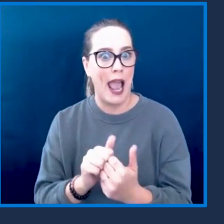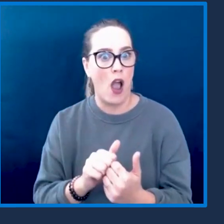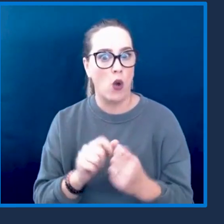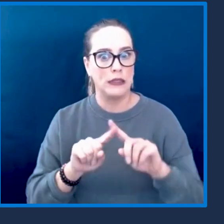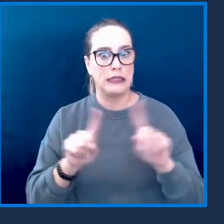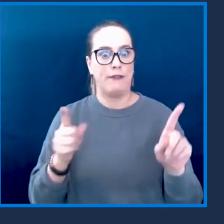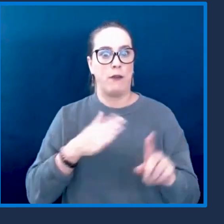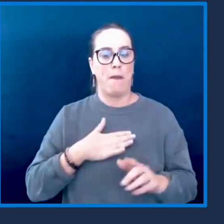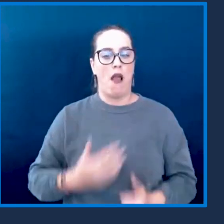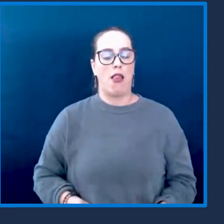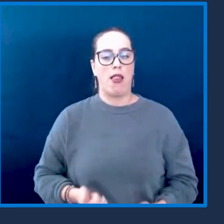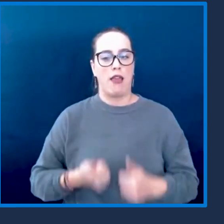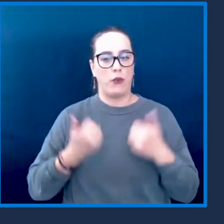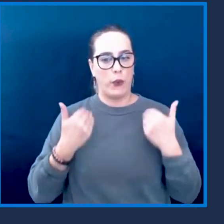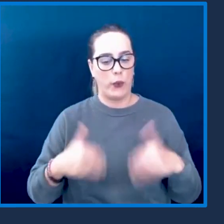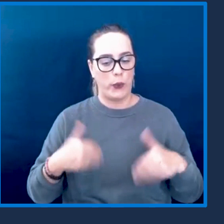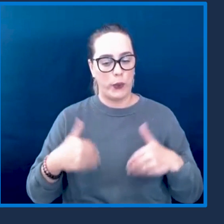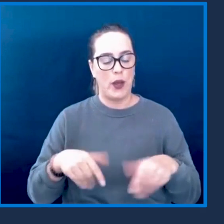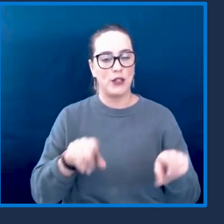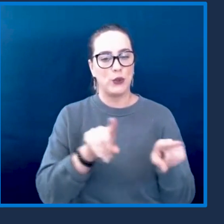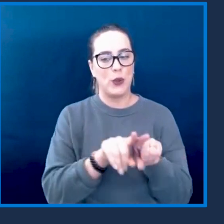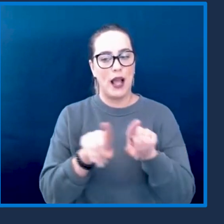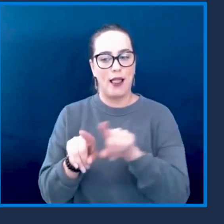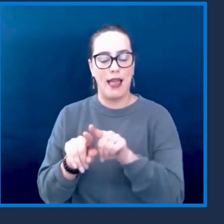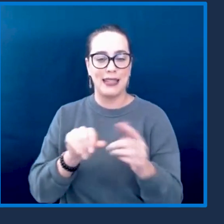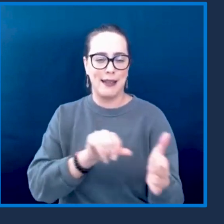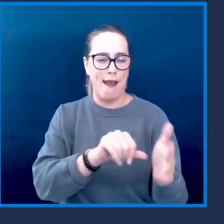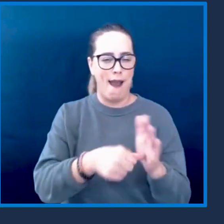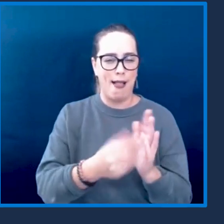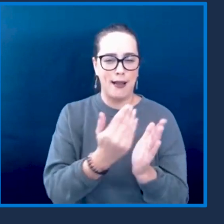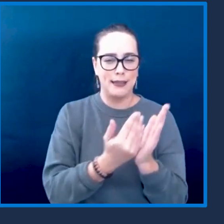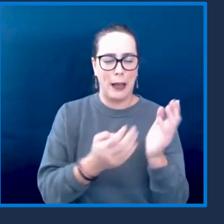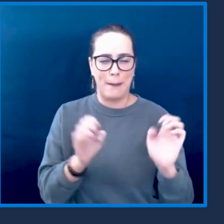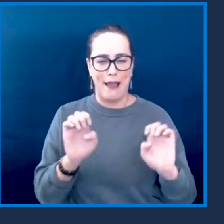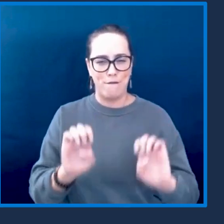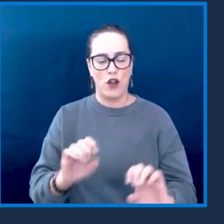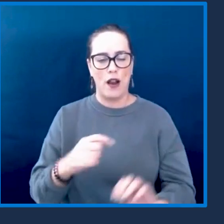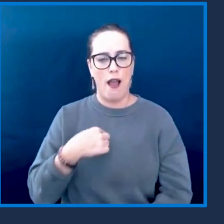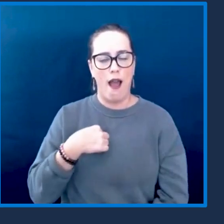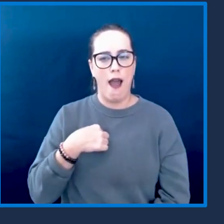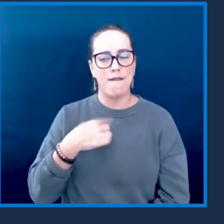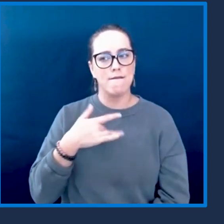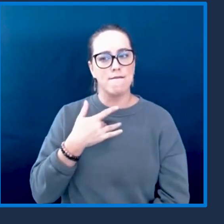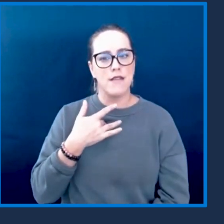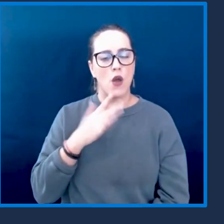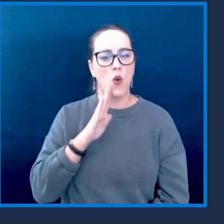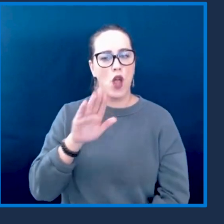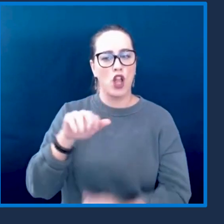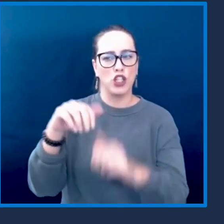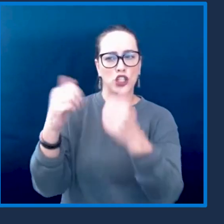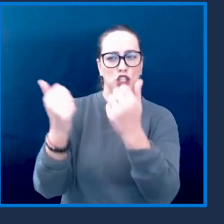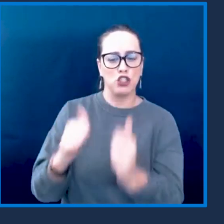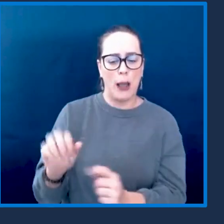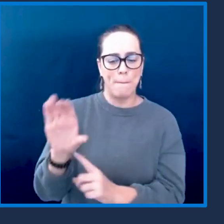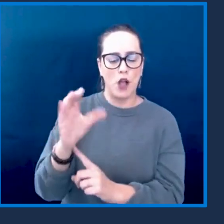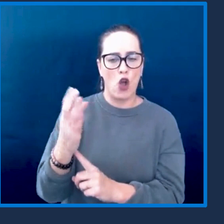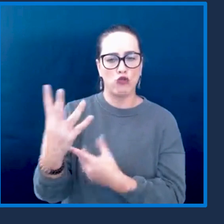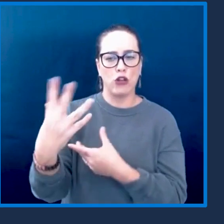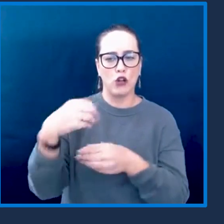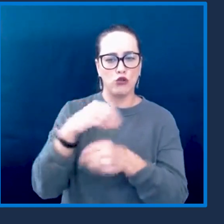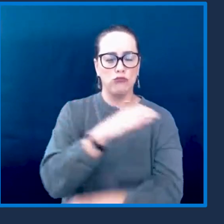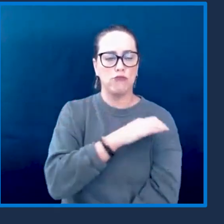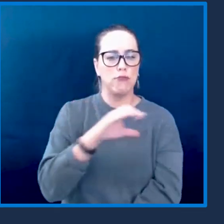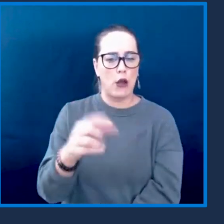well as highlighting some of the efforts that I genuinely believe are shaping the culture of inclusion and empowerment for us.